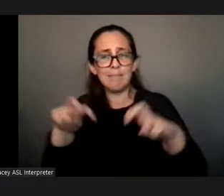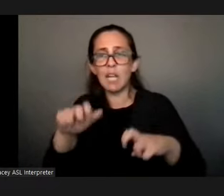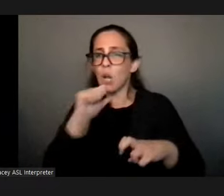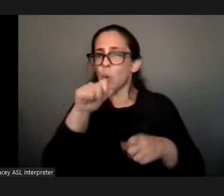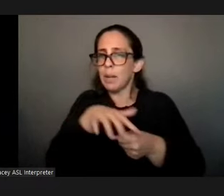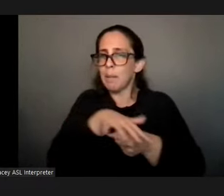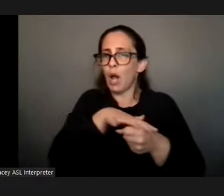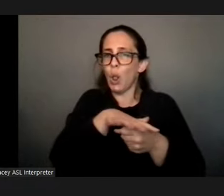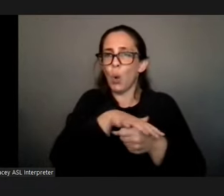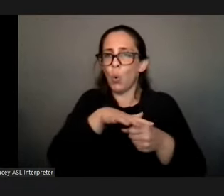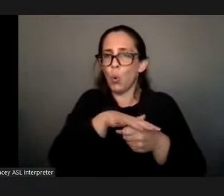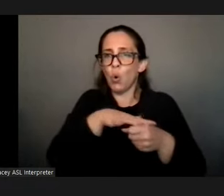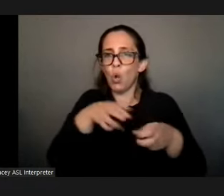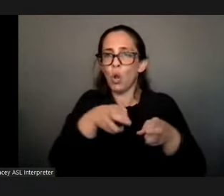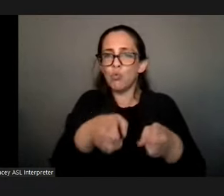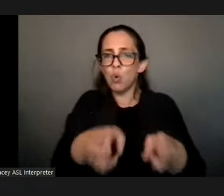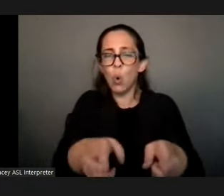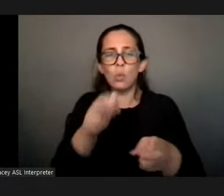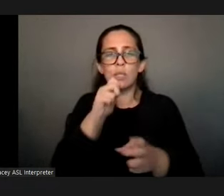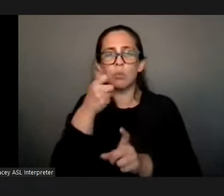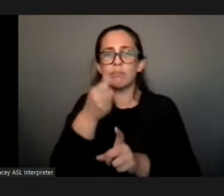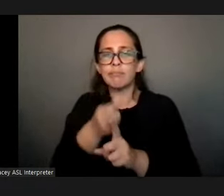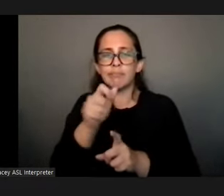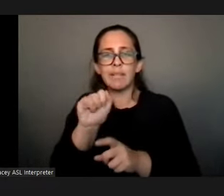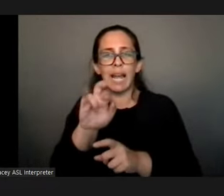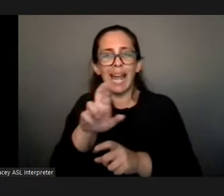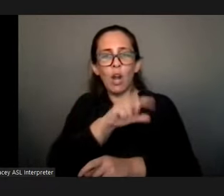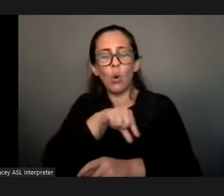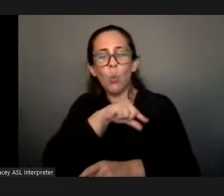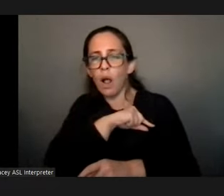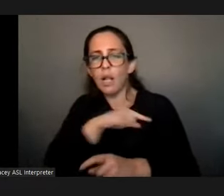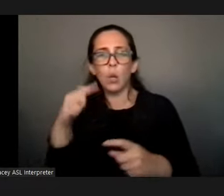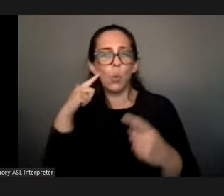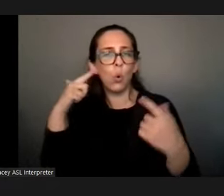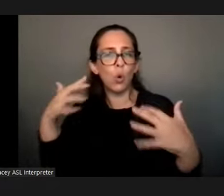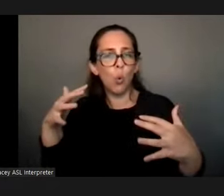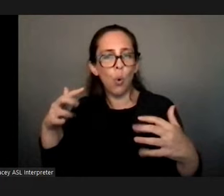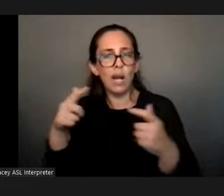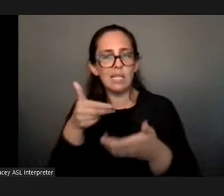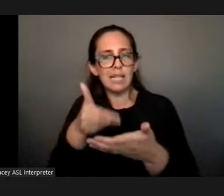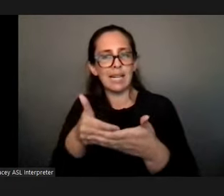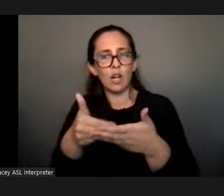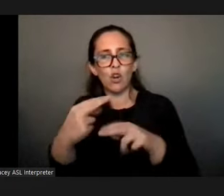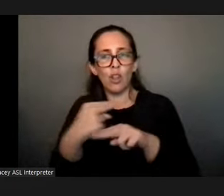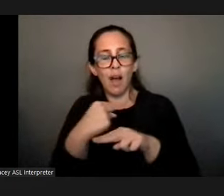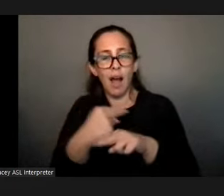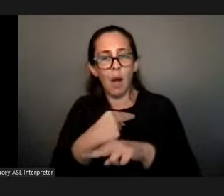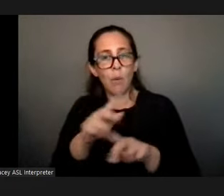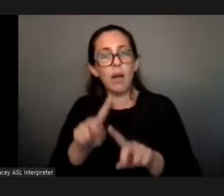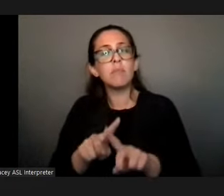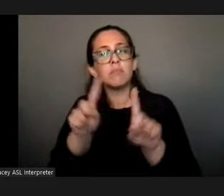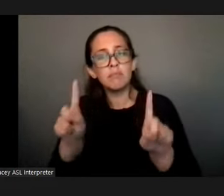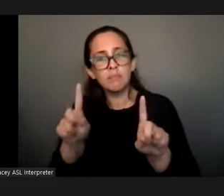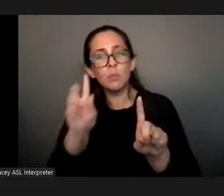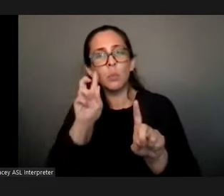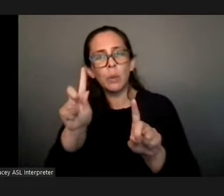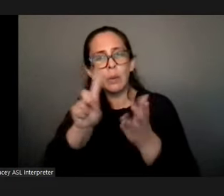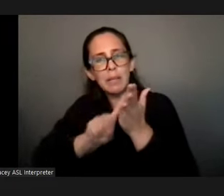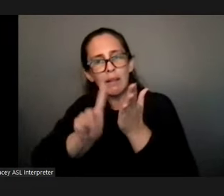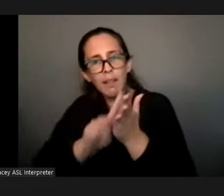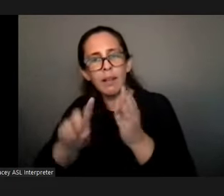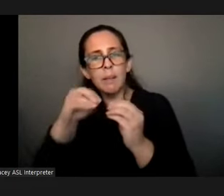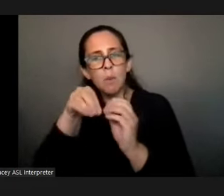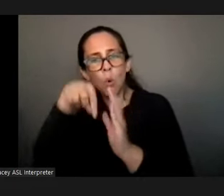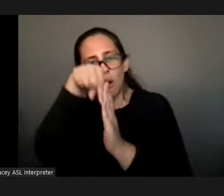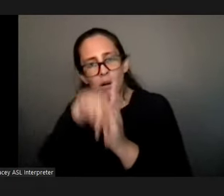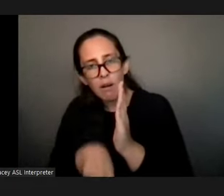roadways and would not adversely impact air quality or noise in the neighborhoods where the highways are located. However, we will be looking more closely at the neighborhoods